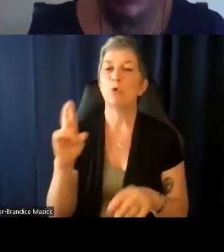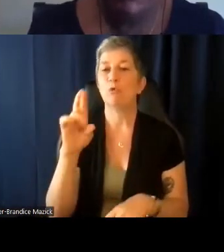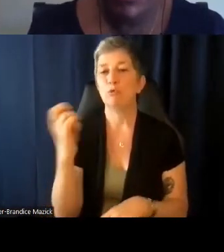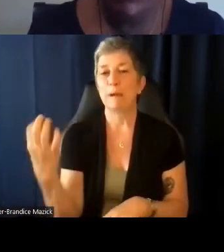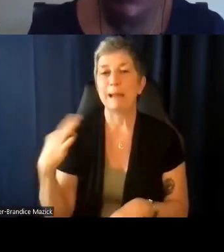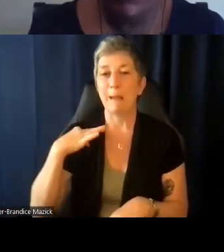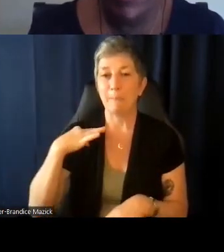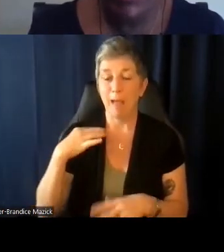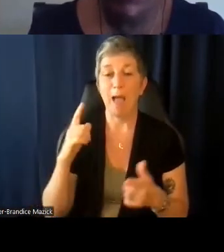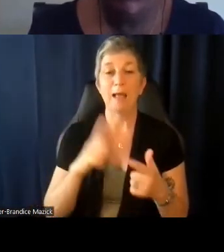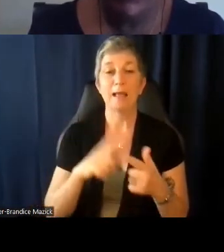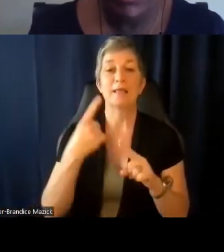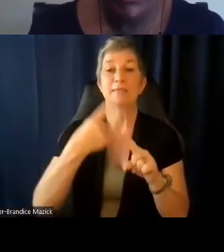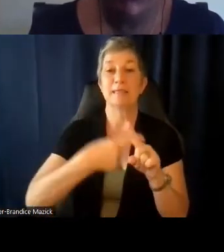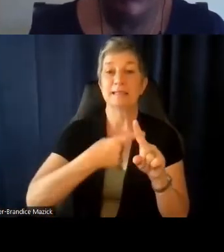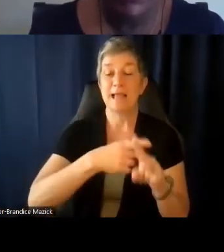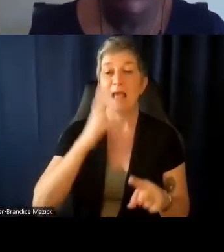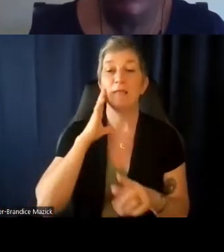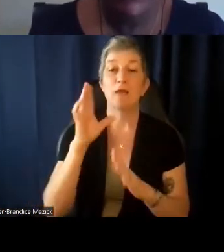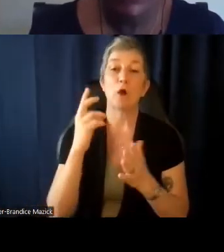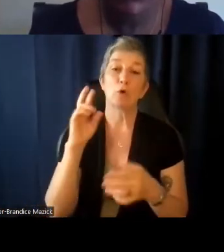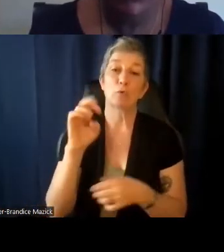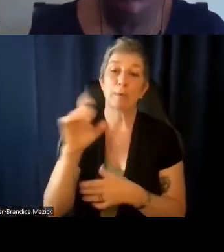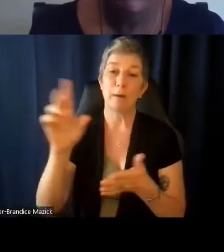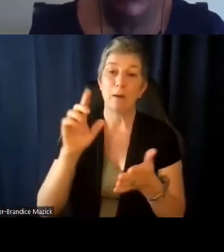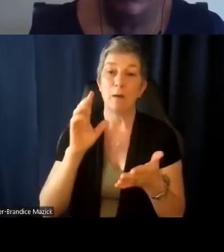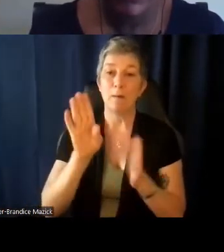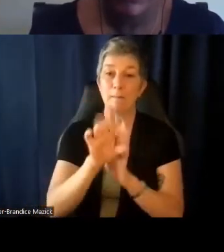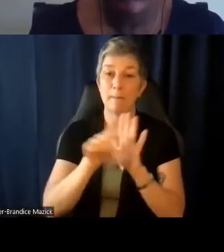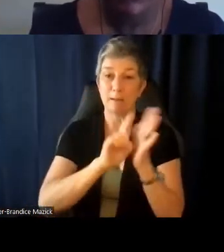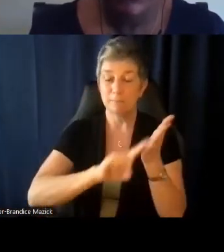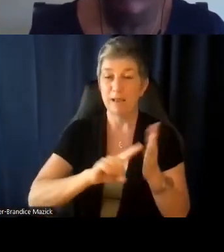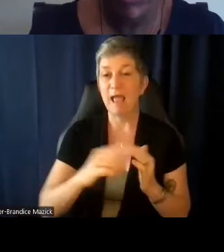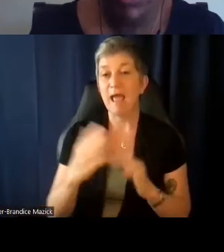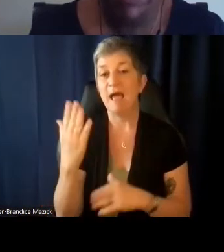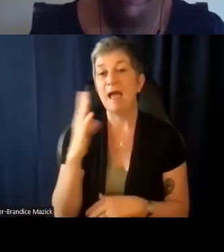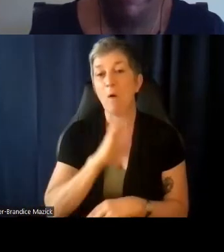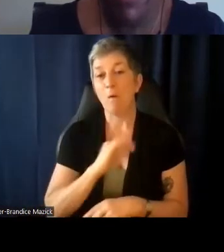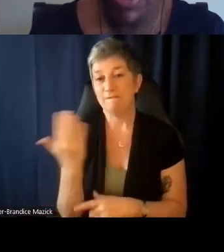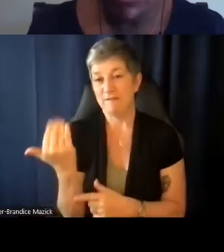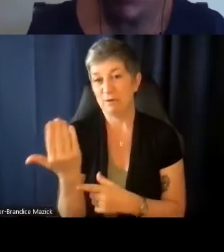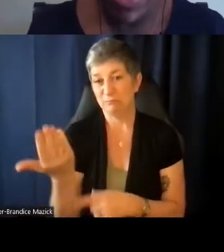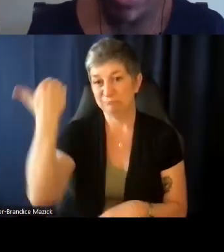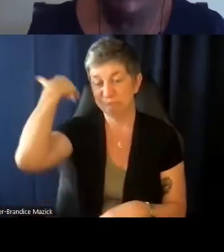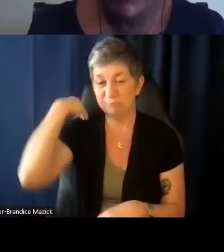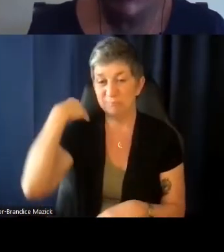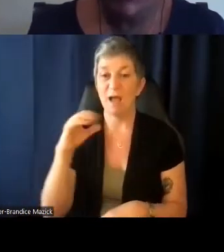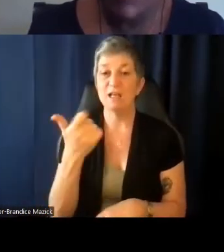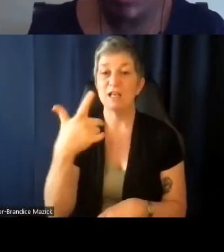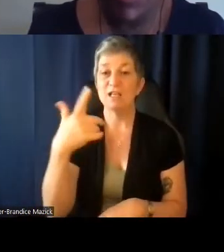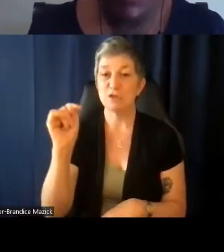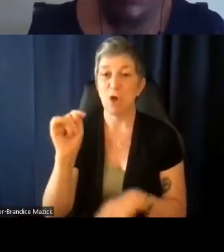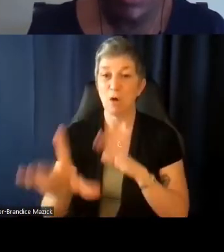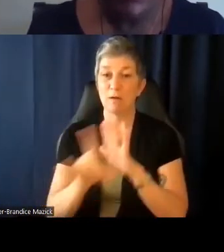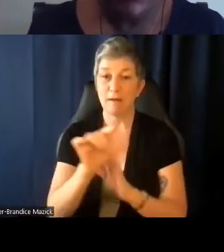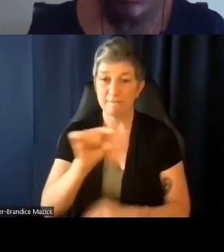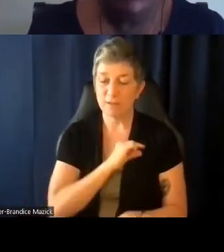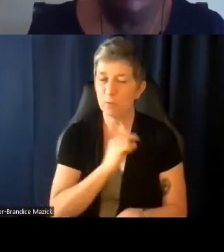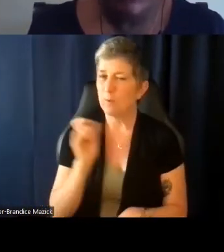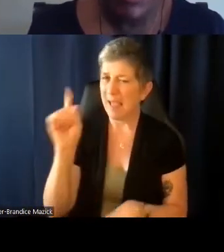of the tenant's criminal background screening showed a 15-year-old felony assault conviction. When asked about his